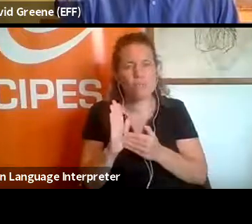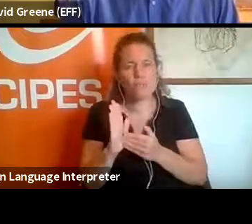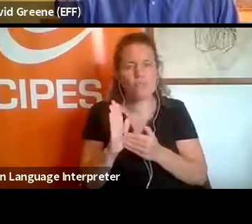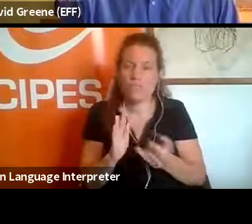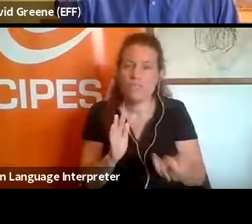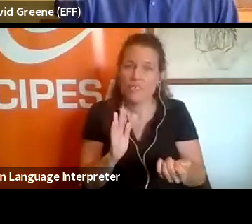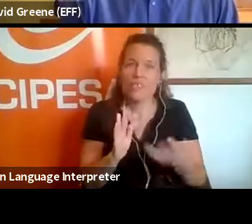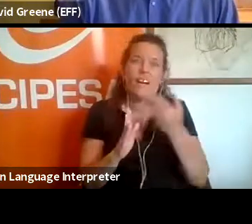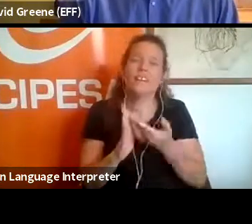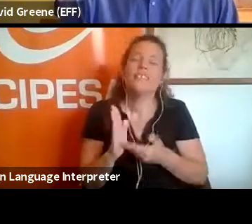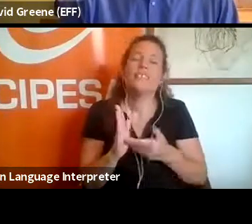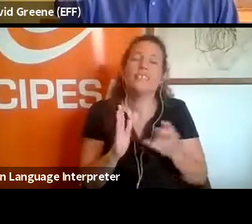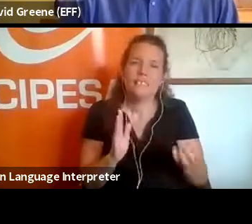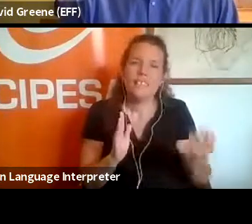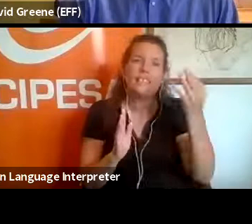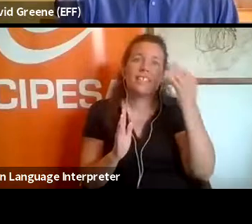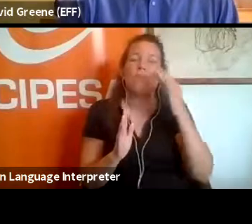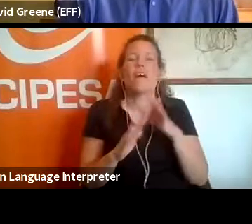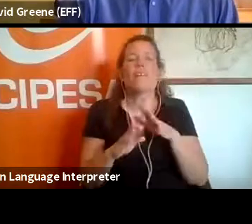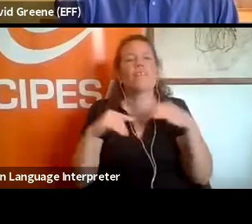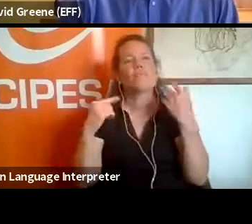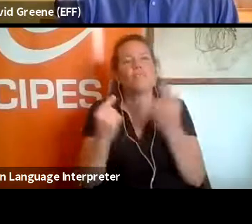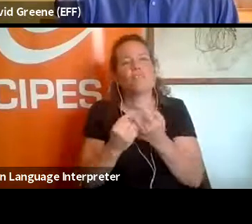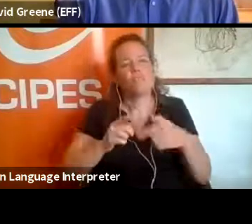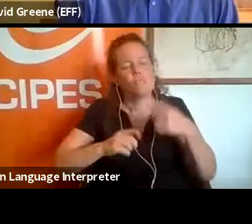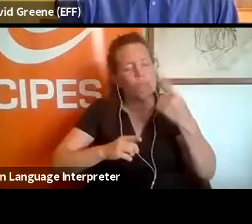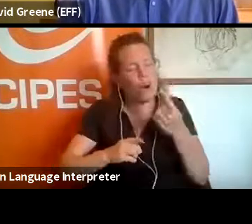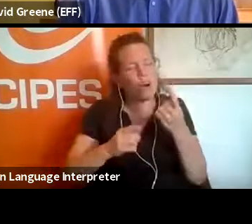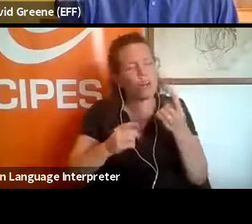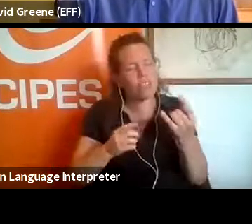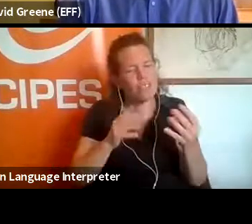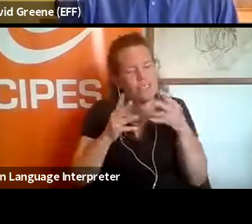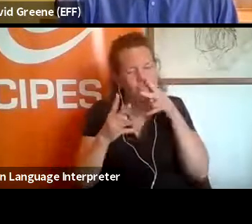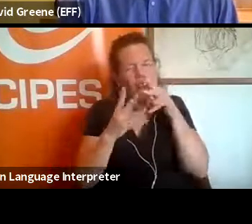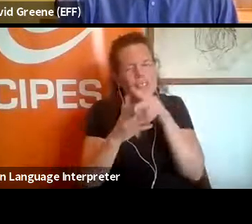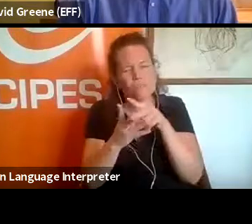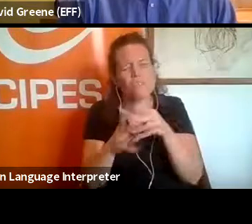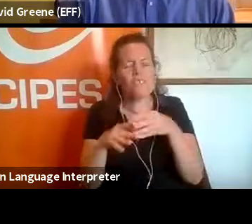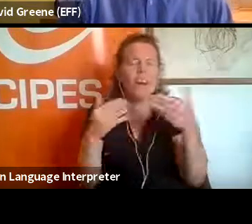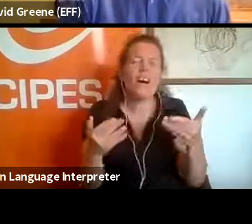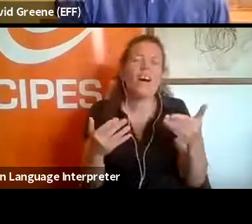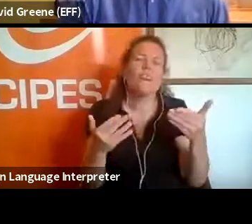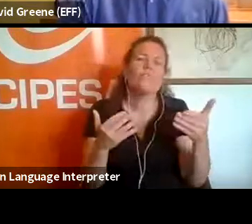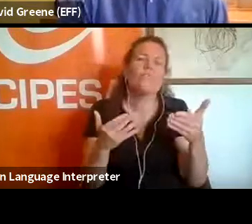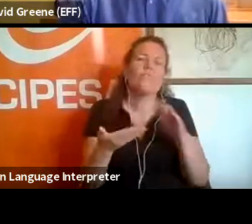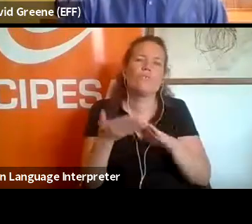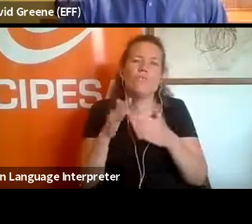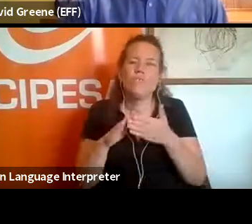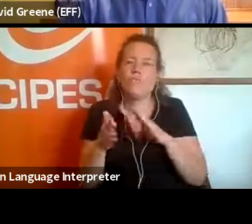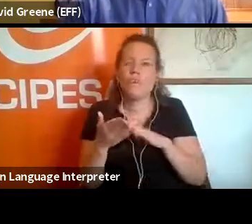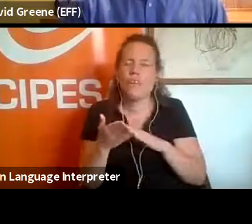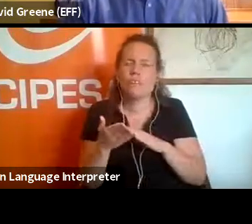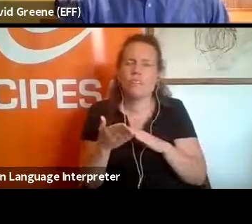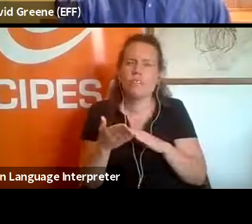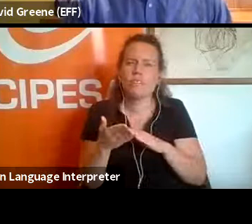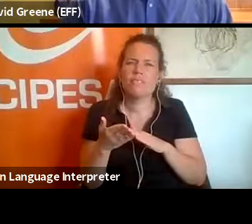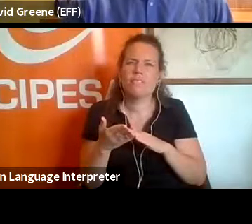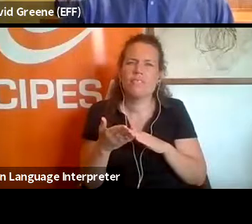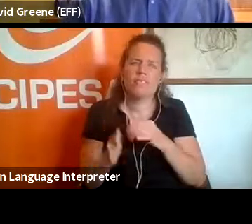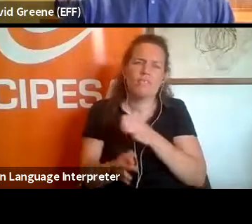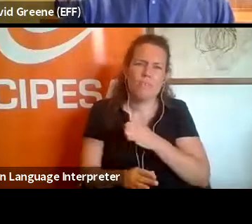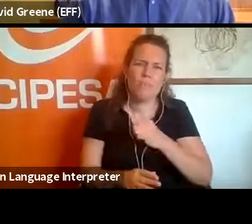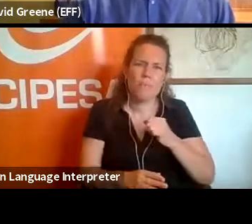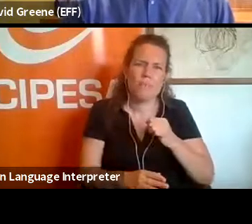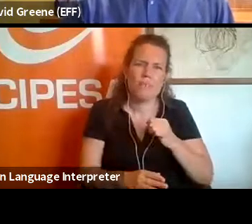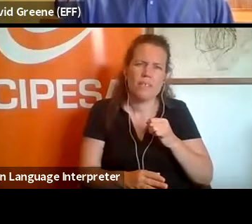for governments in the sense of being more transparent on how they deal with platforms and perhaps the agreements they have. This was